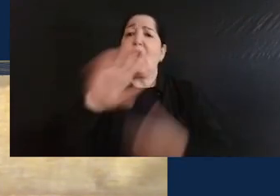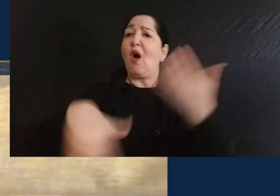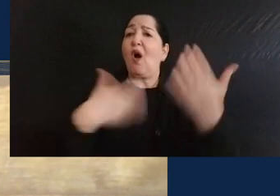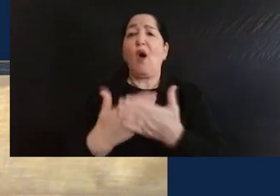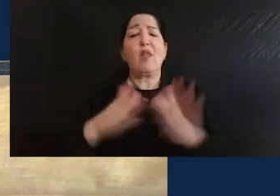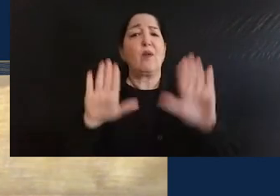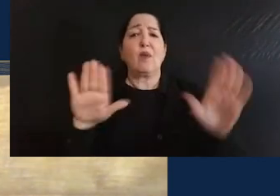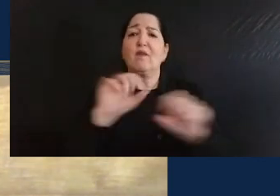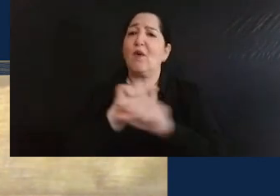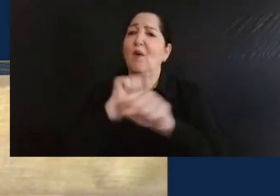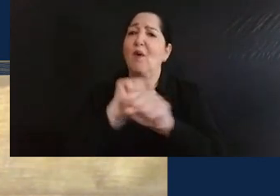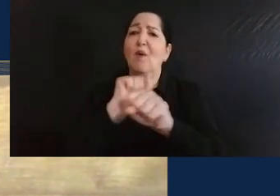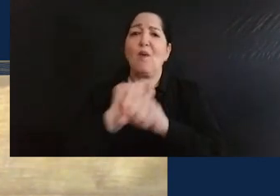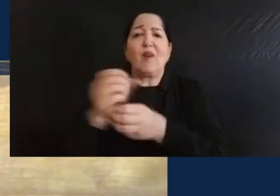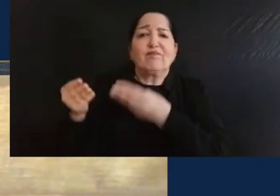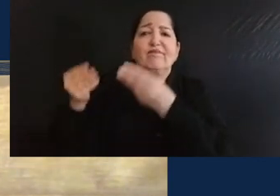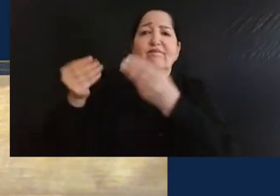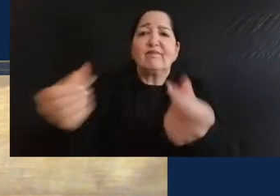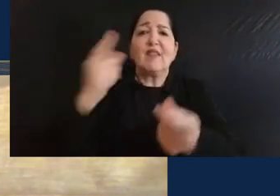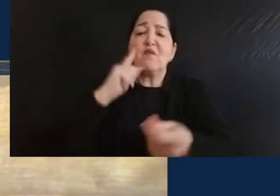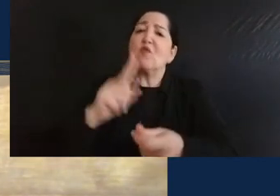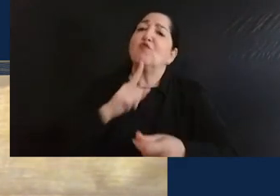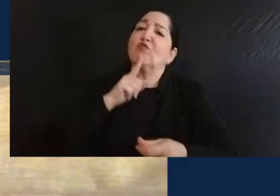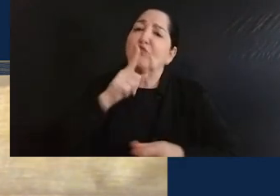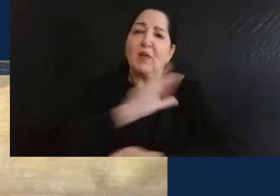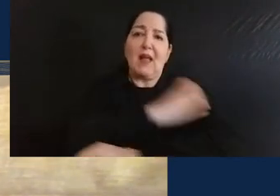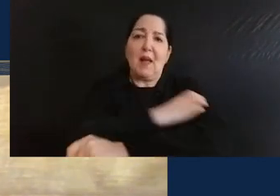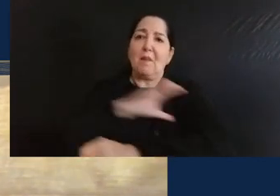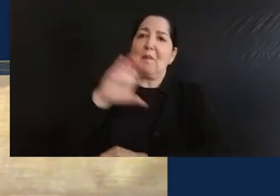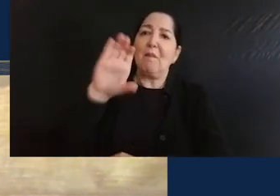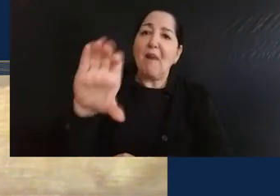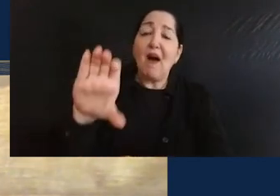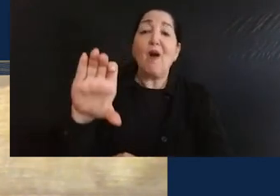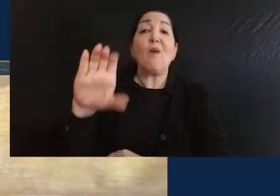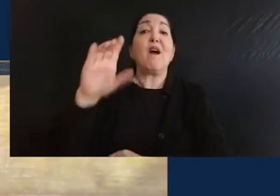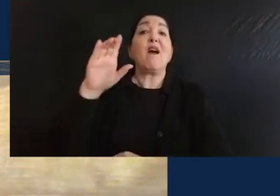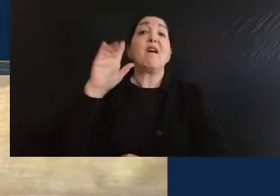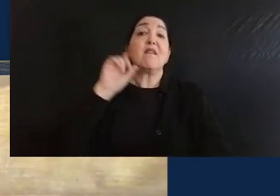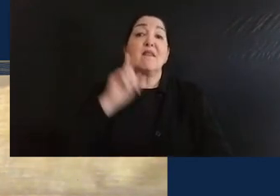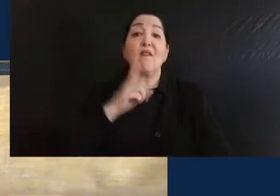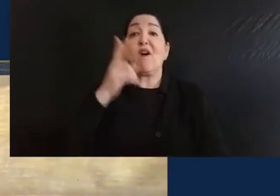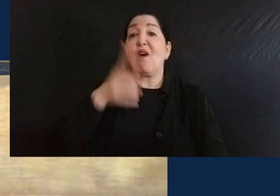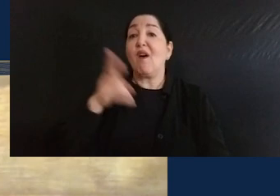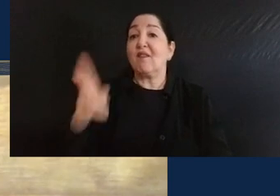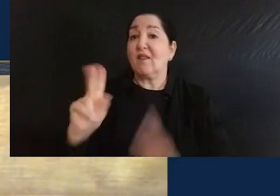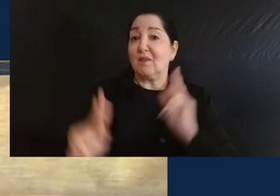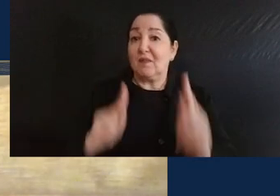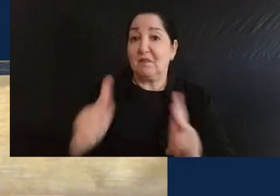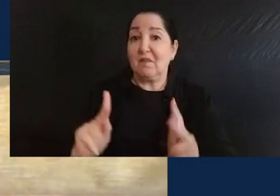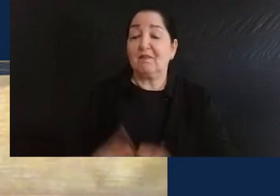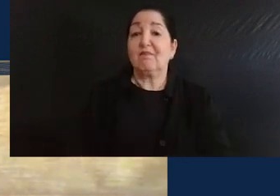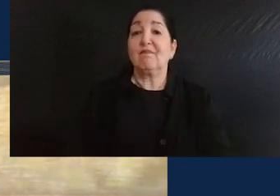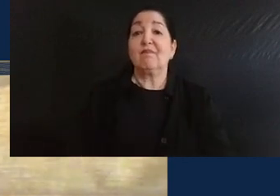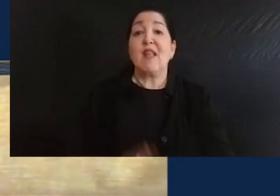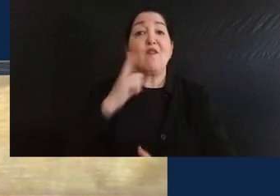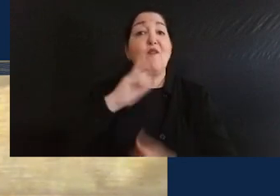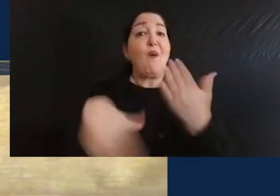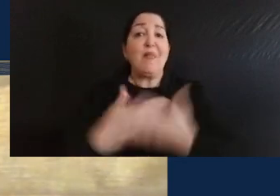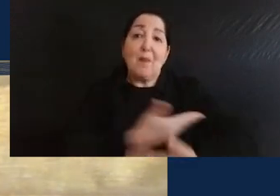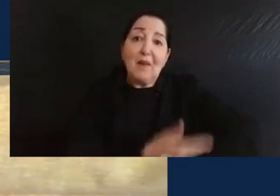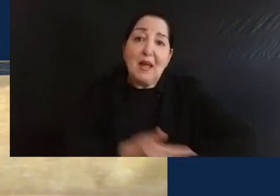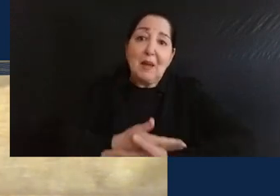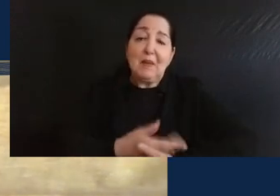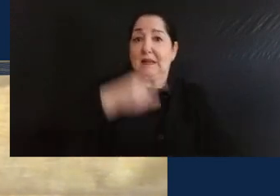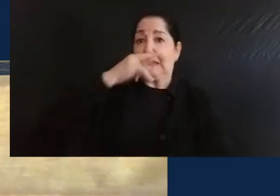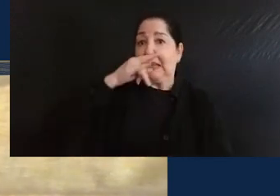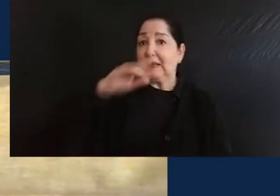congratulations to CHC for all the incredible work they do to truly empower people who are hard of hearing and